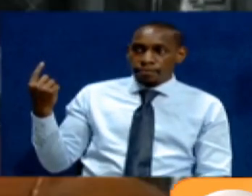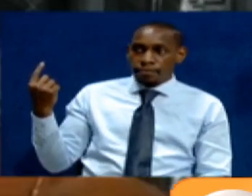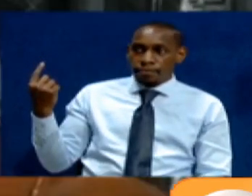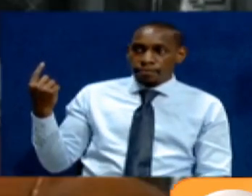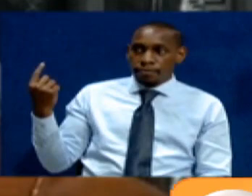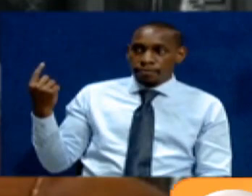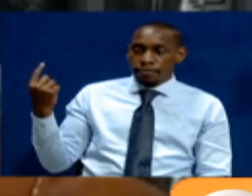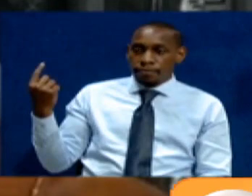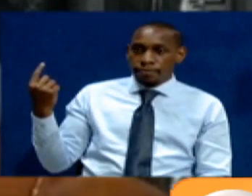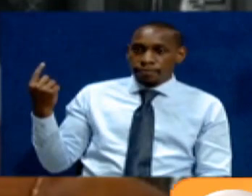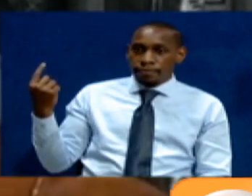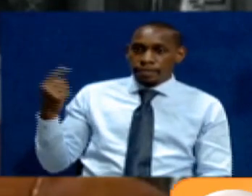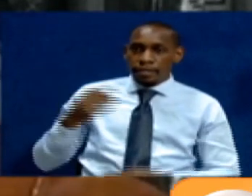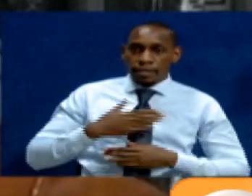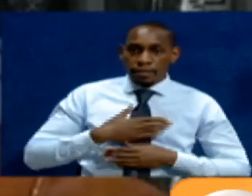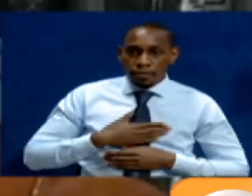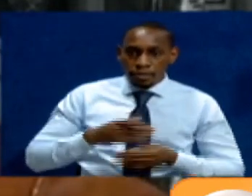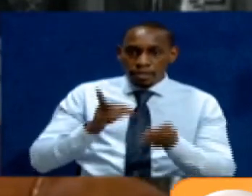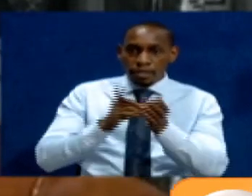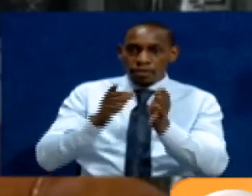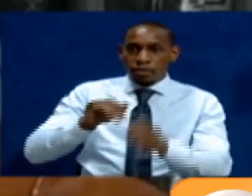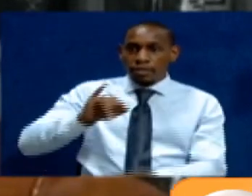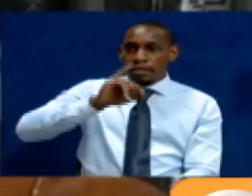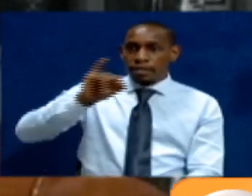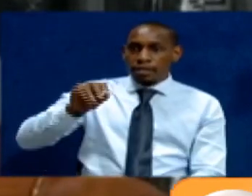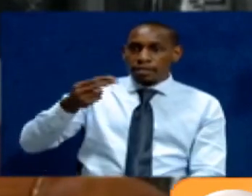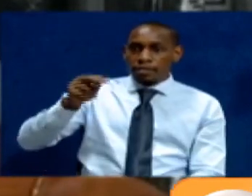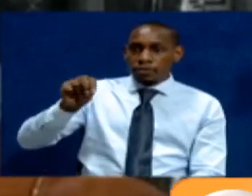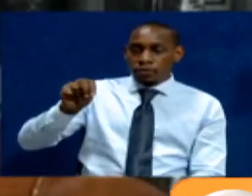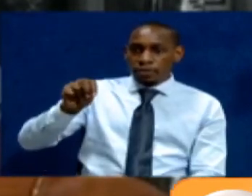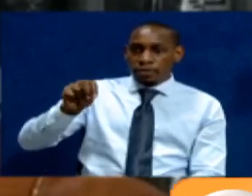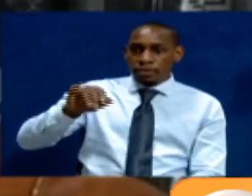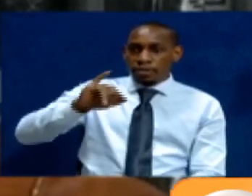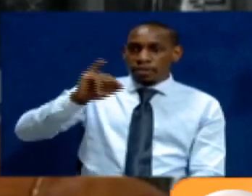Mheshimiwa Dr. John Pombe Joseph Magufuli